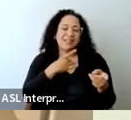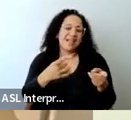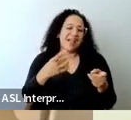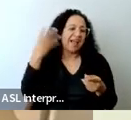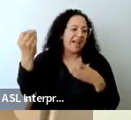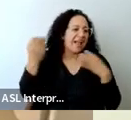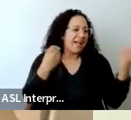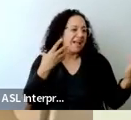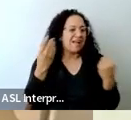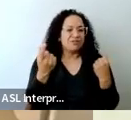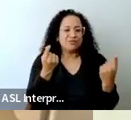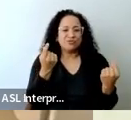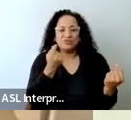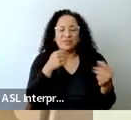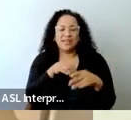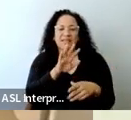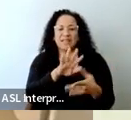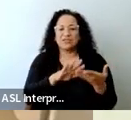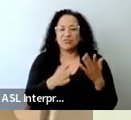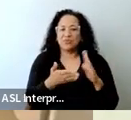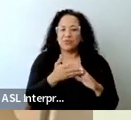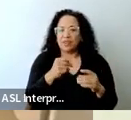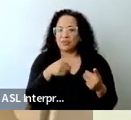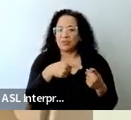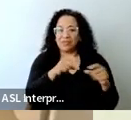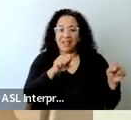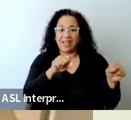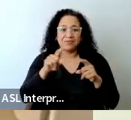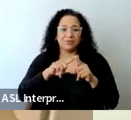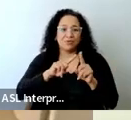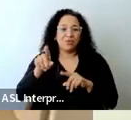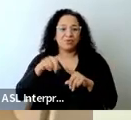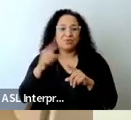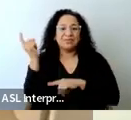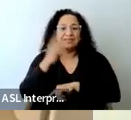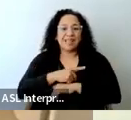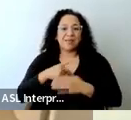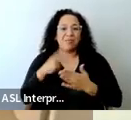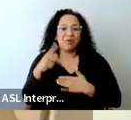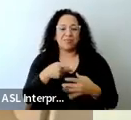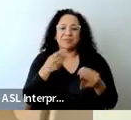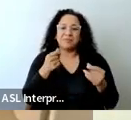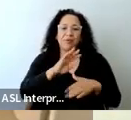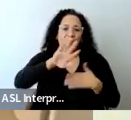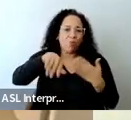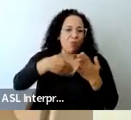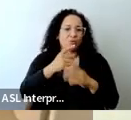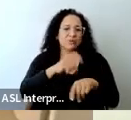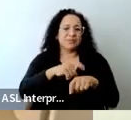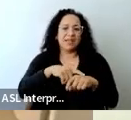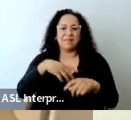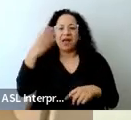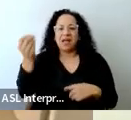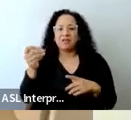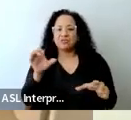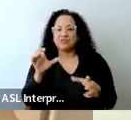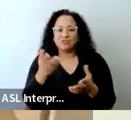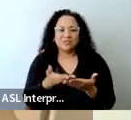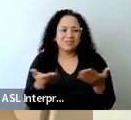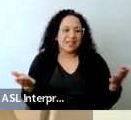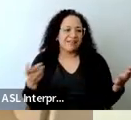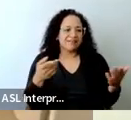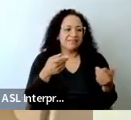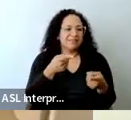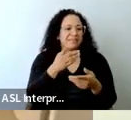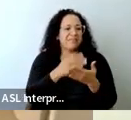out doing things in his community. And when he was able to go to day program, he spent all of his time out doing stuff. He